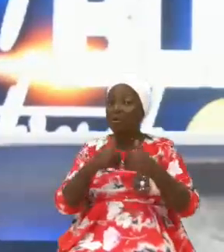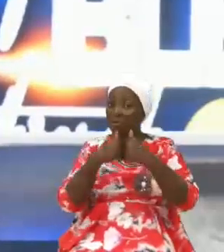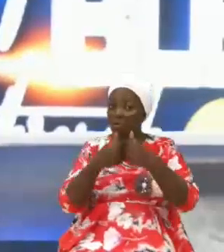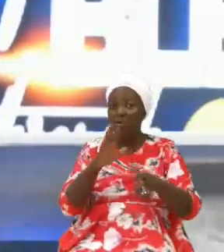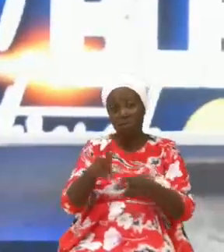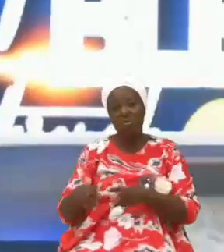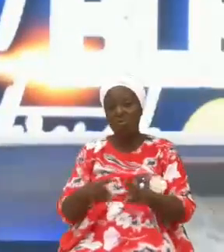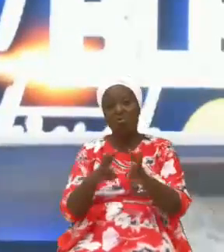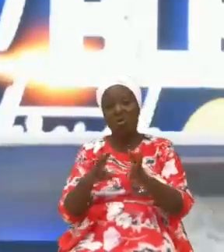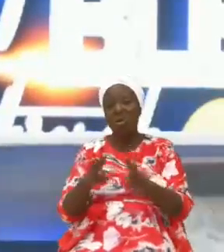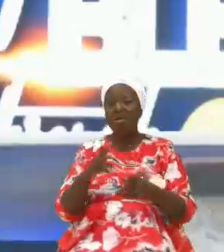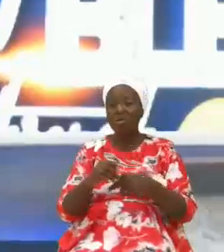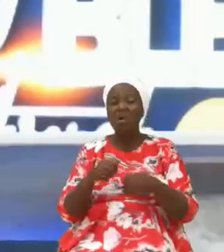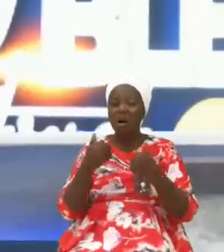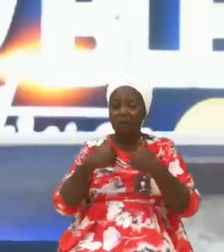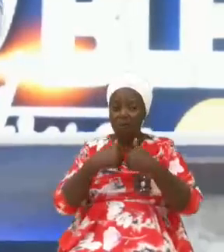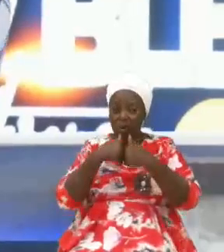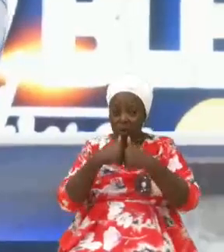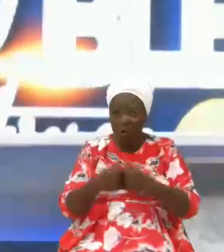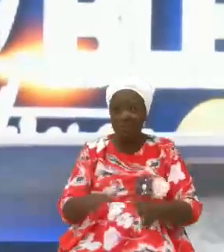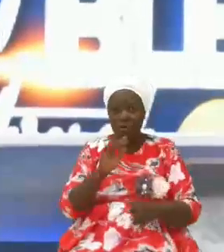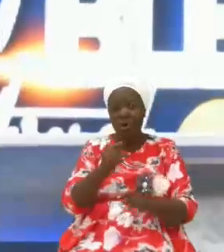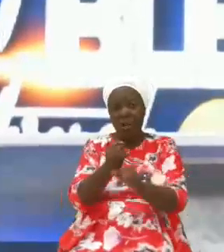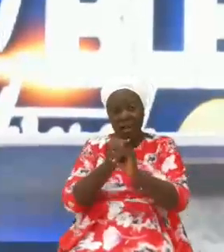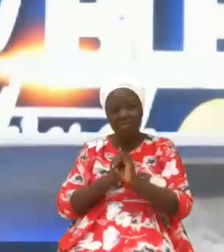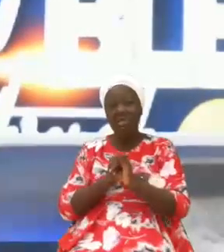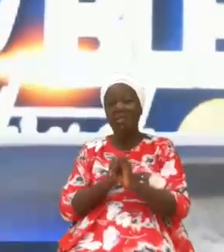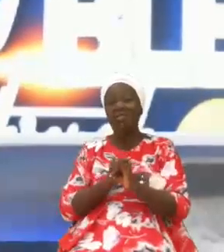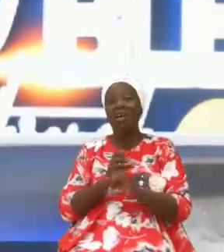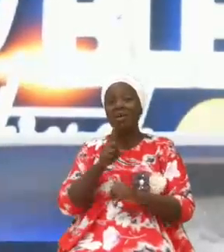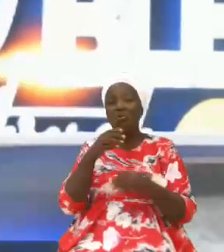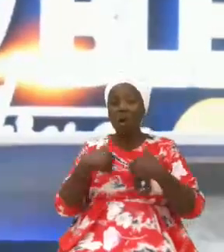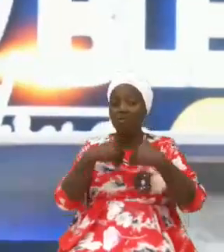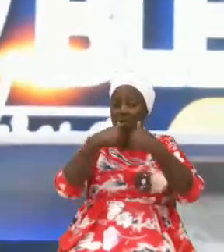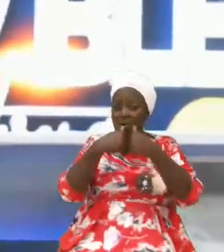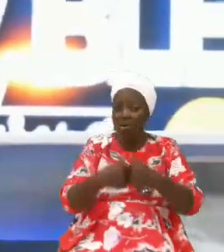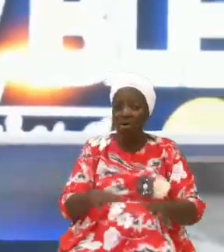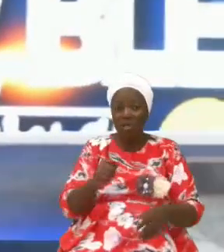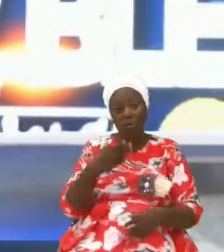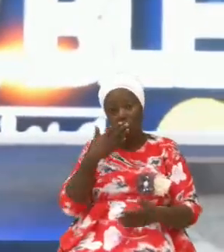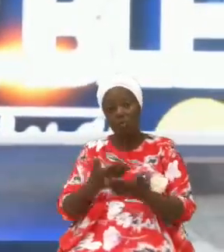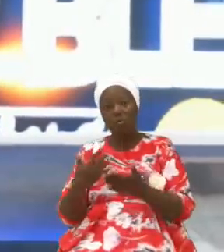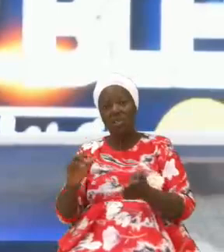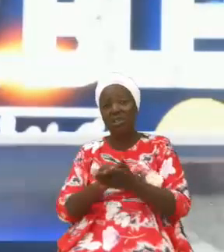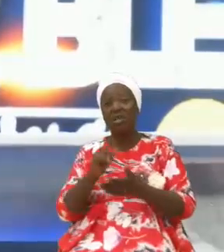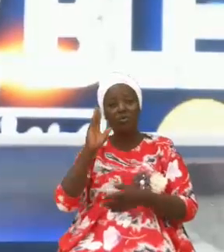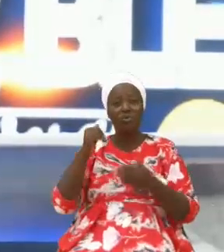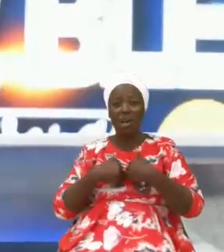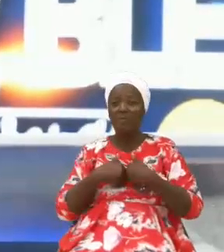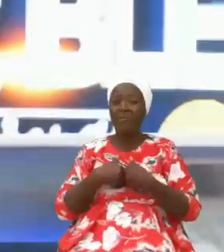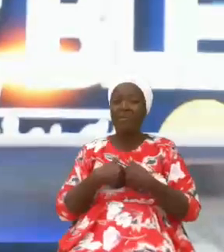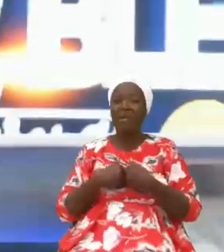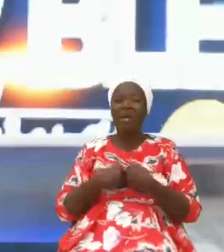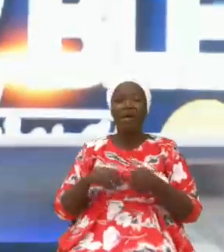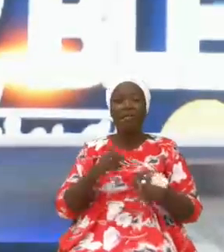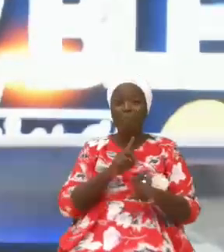valuable things in life. You have lost your way. And you have lost your inheritance. You have lost